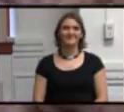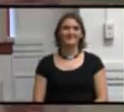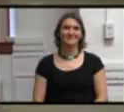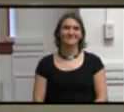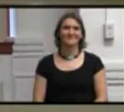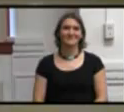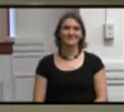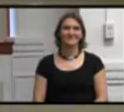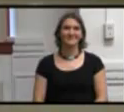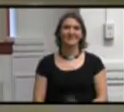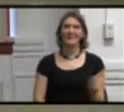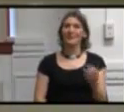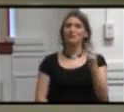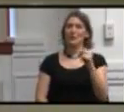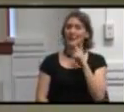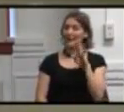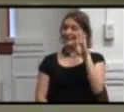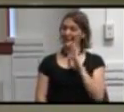Beer.